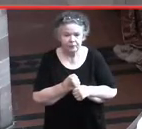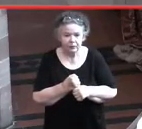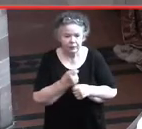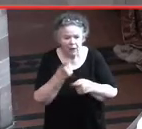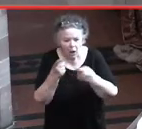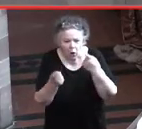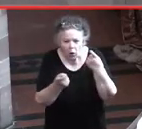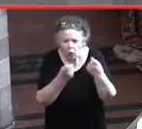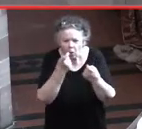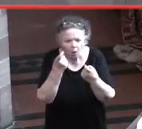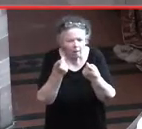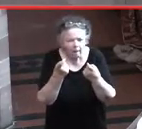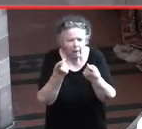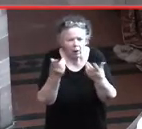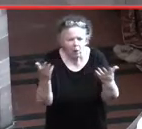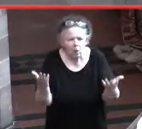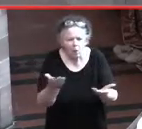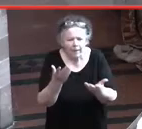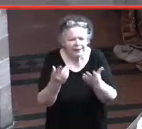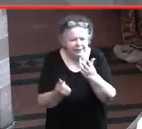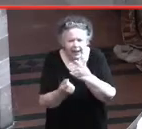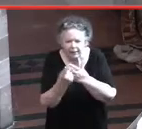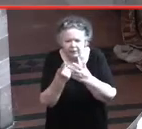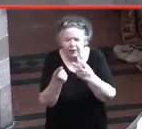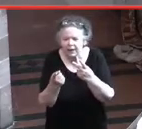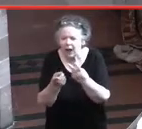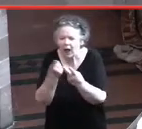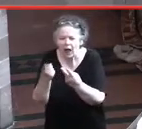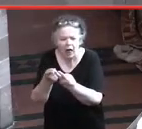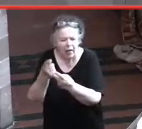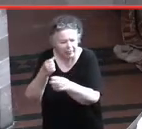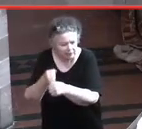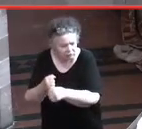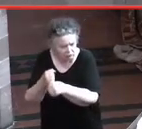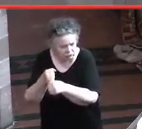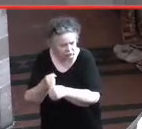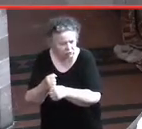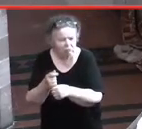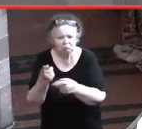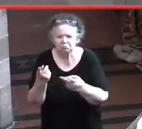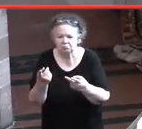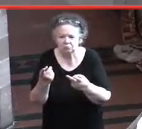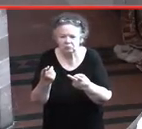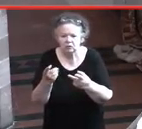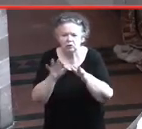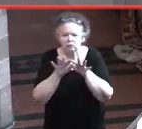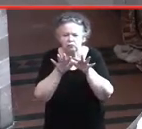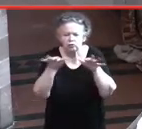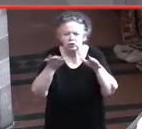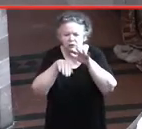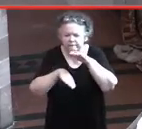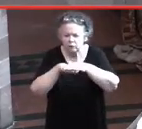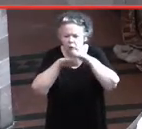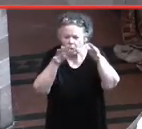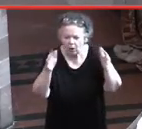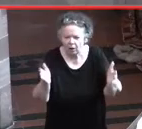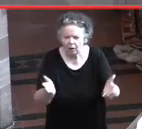Look and see where it is happening across other churches that you work with, across the world.